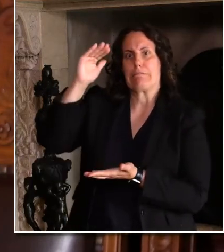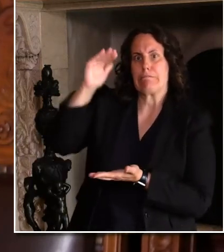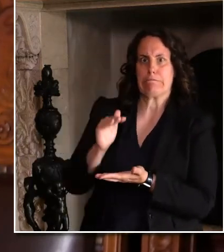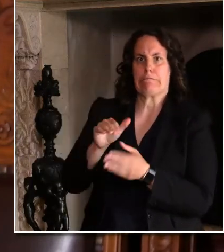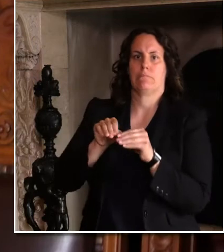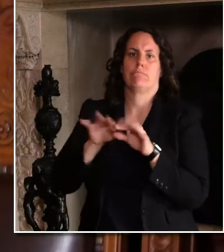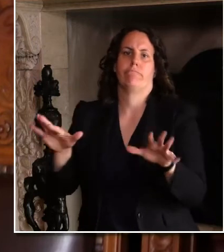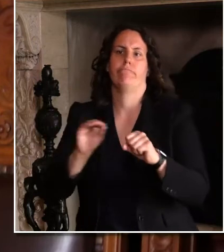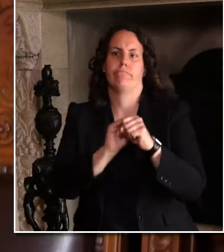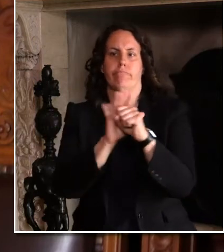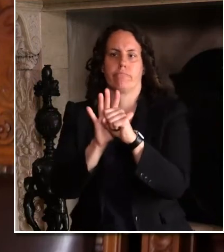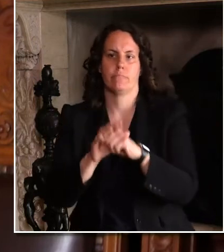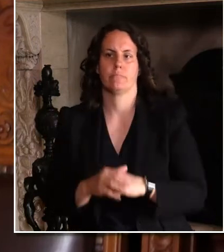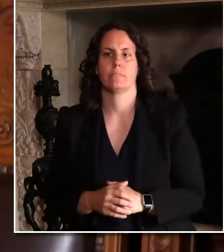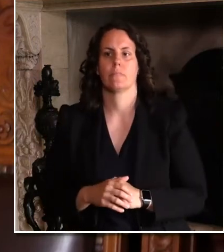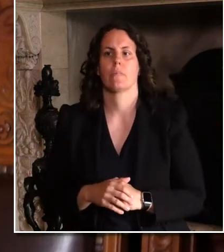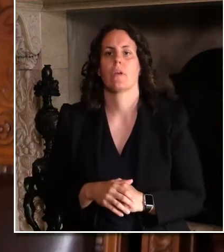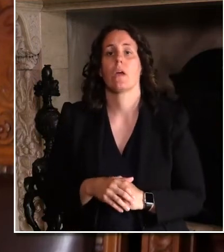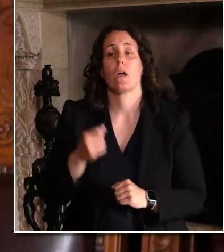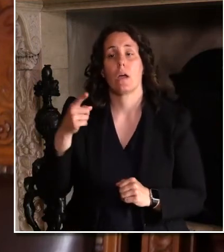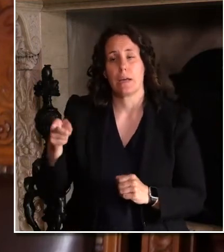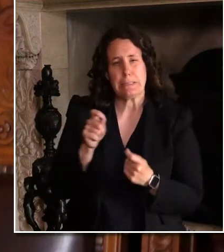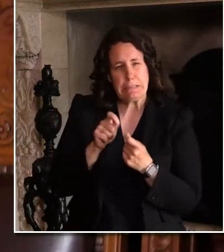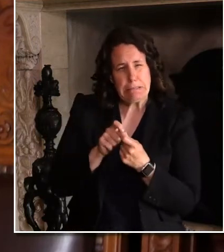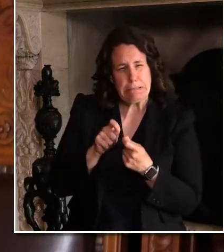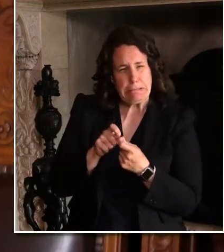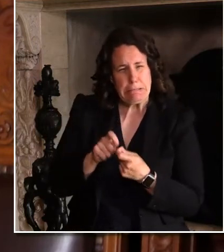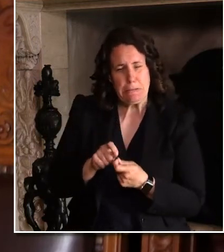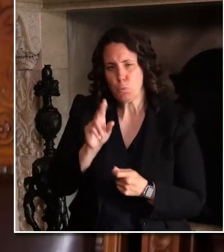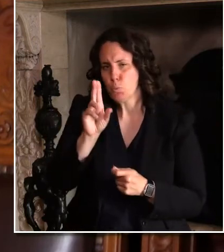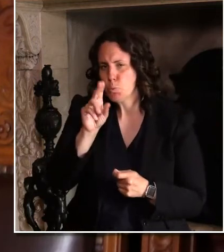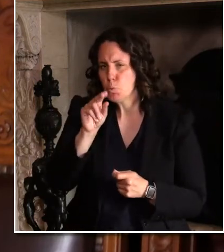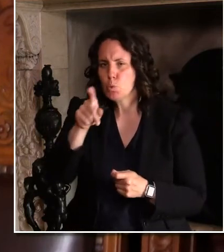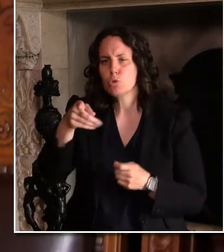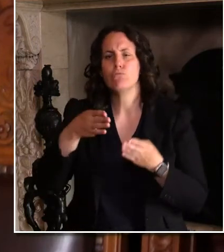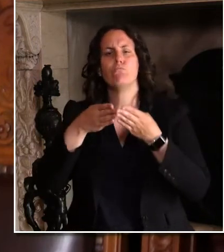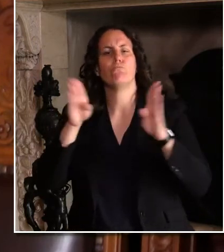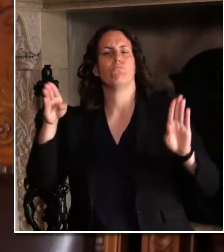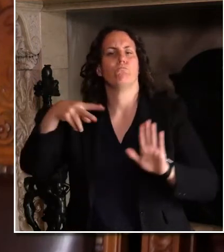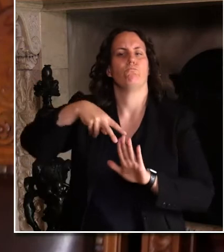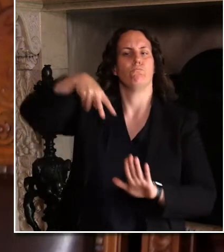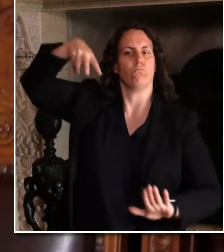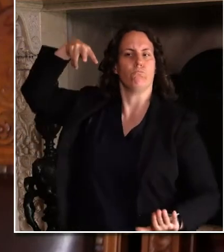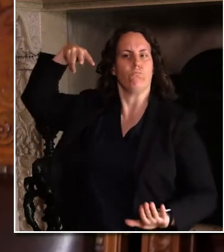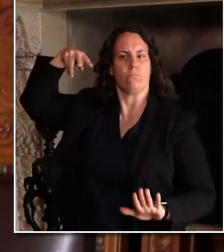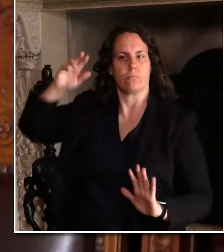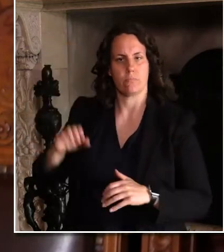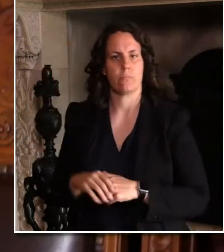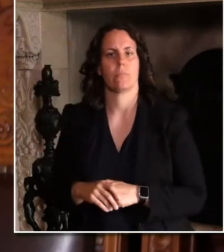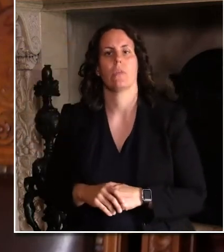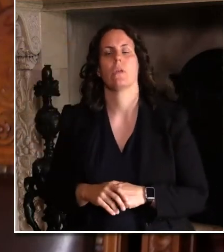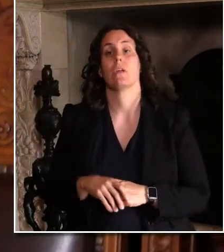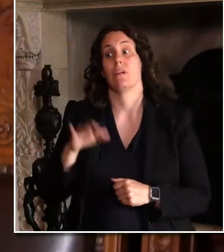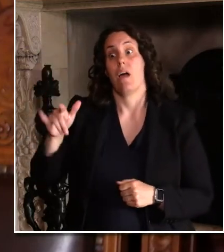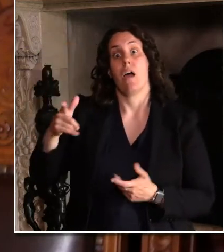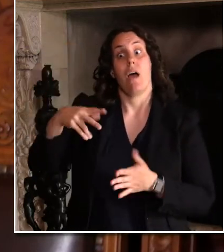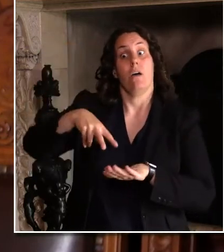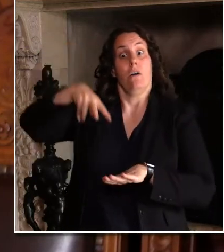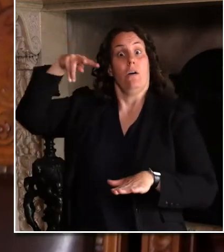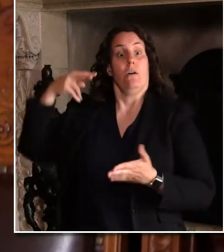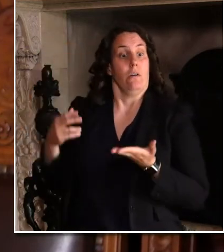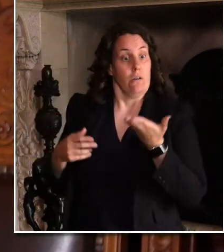discussions. In terms of the question you asked with licensing, is there was an emergency order that